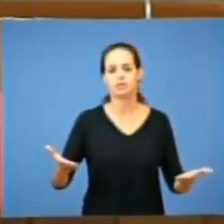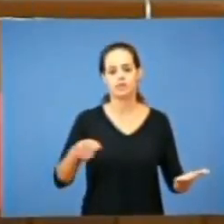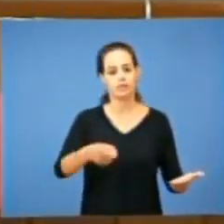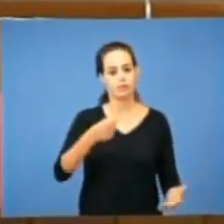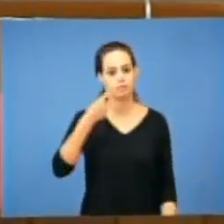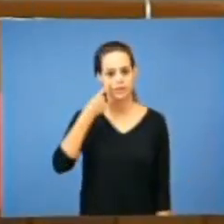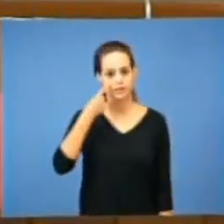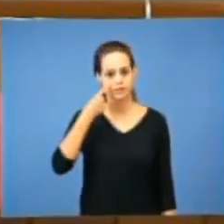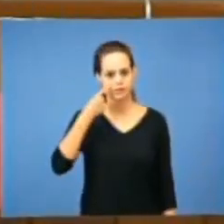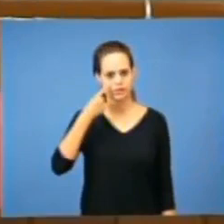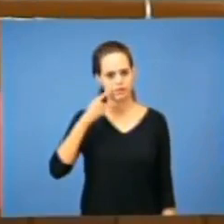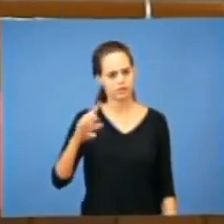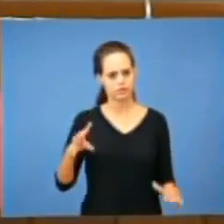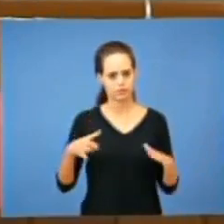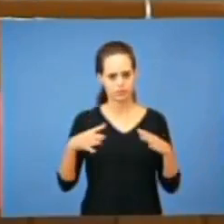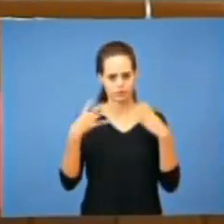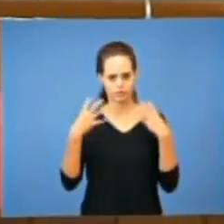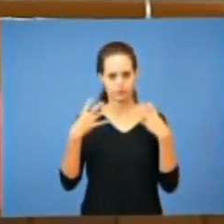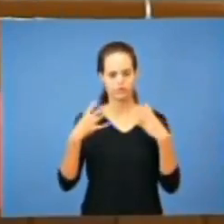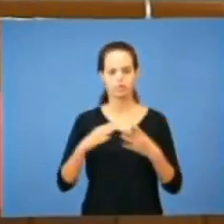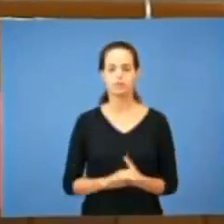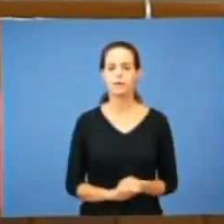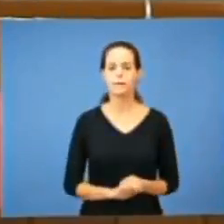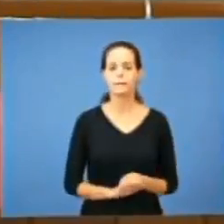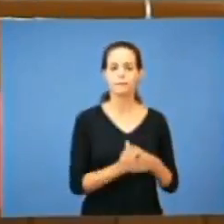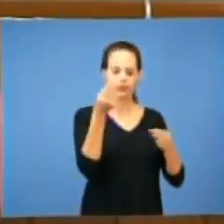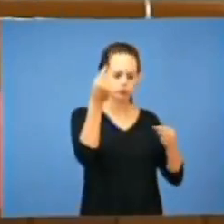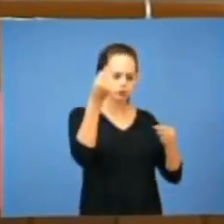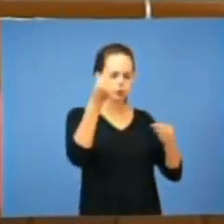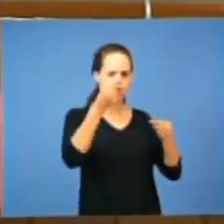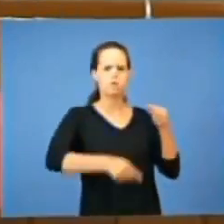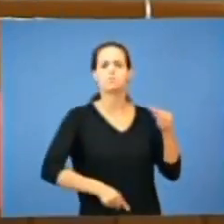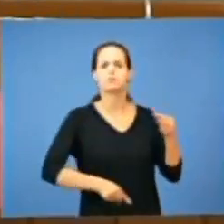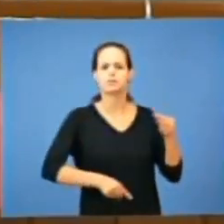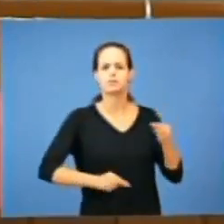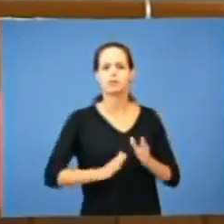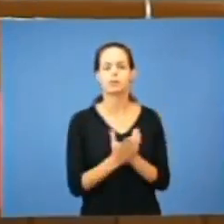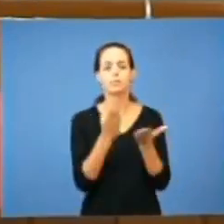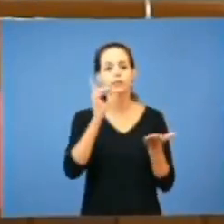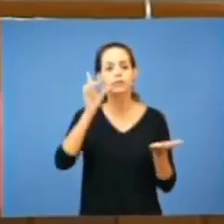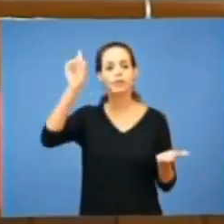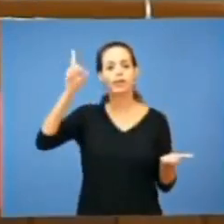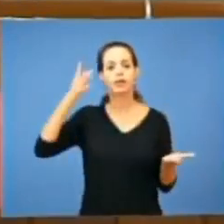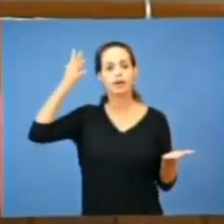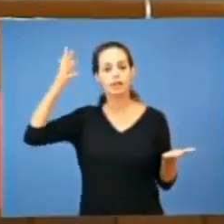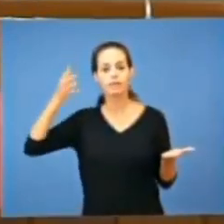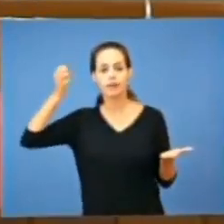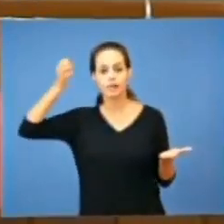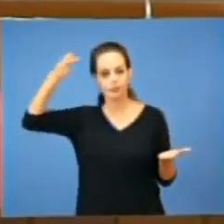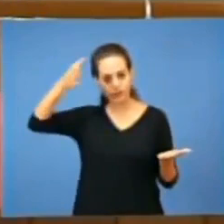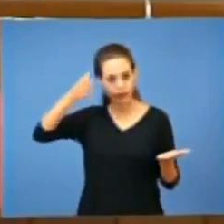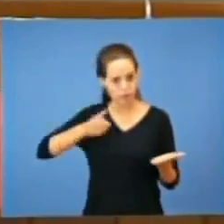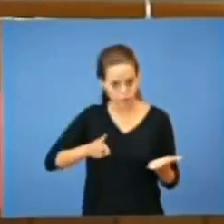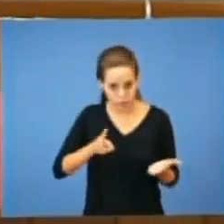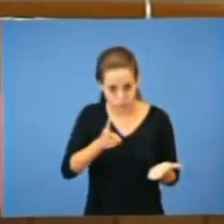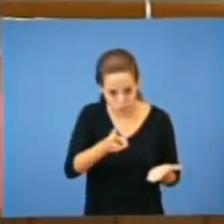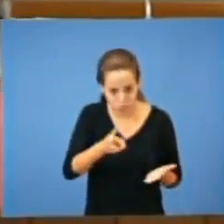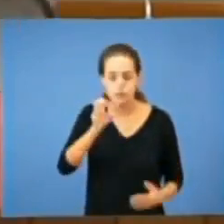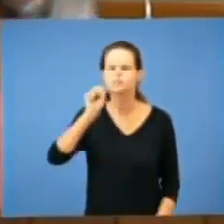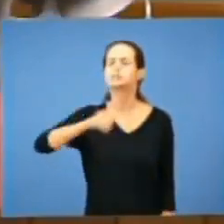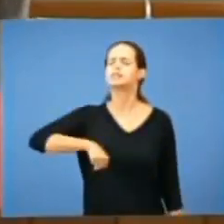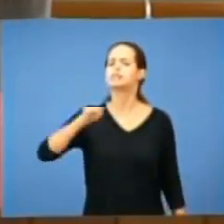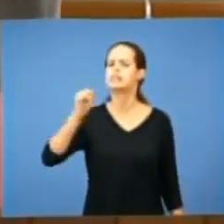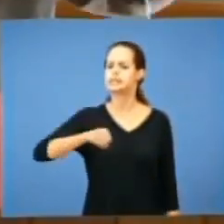that are listening to me, is the following. The opposition to the word continued. Yes,